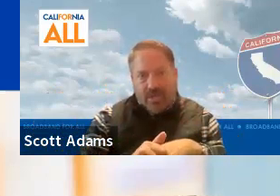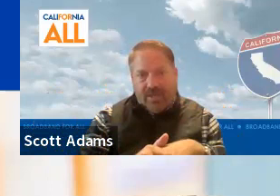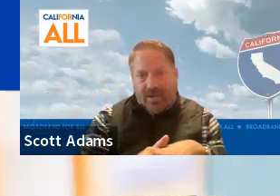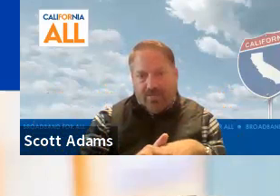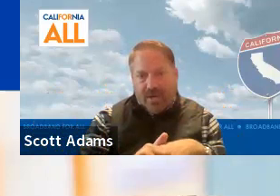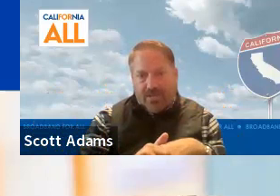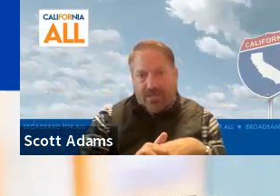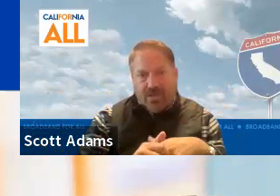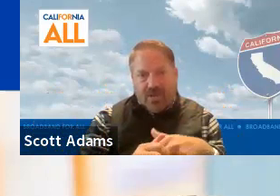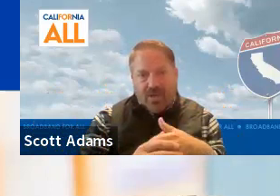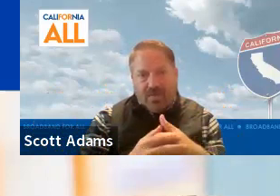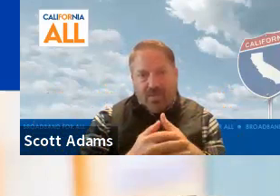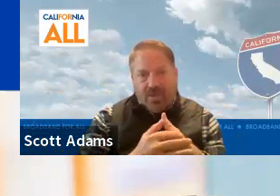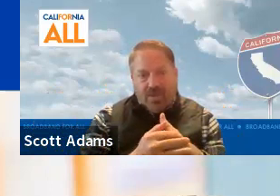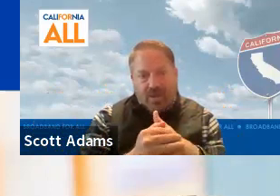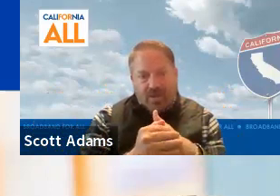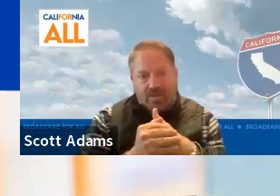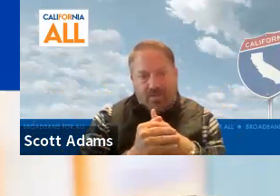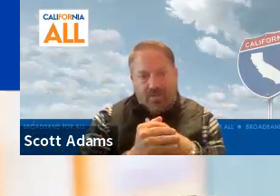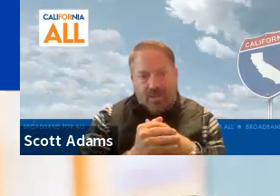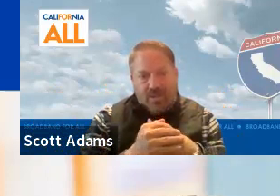WIC, CalFresh,